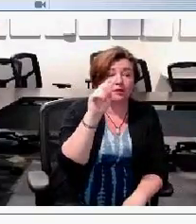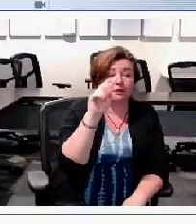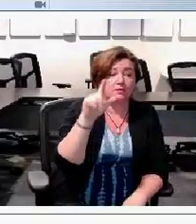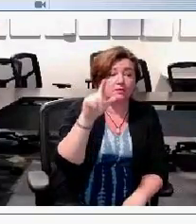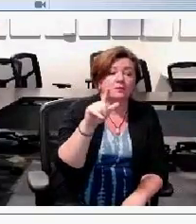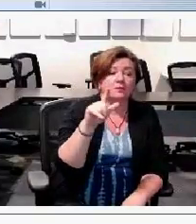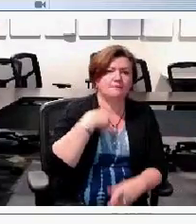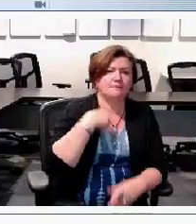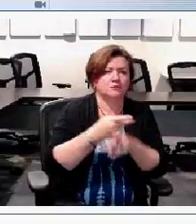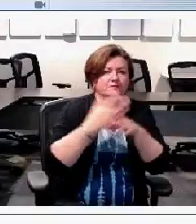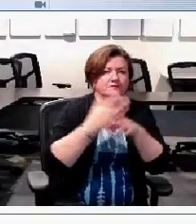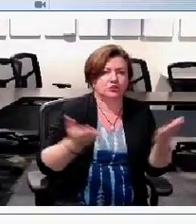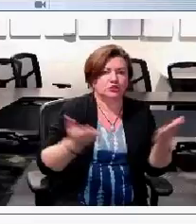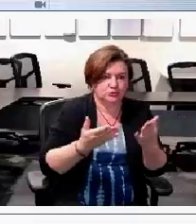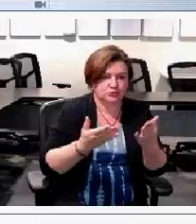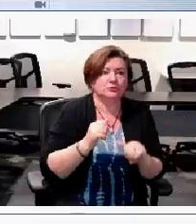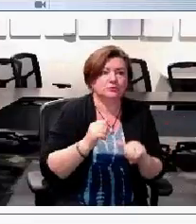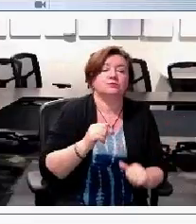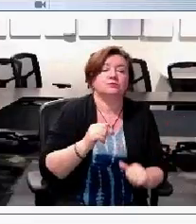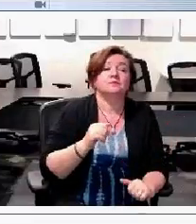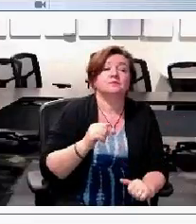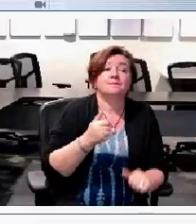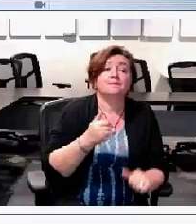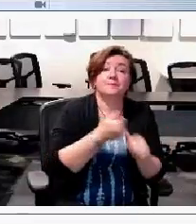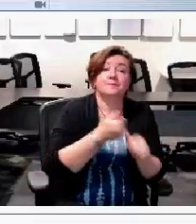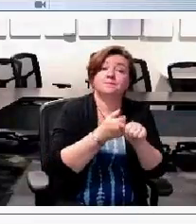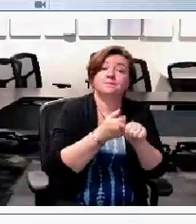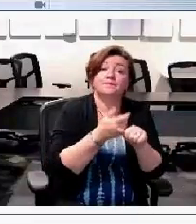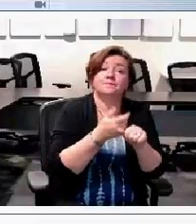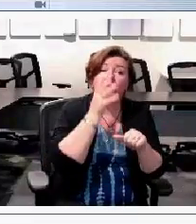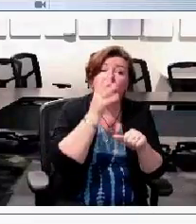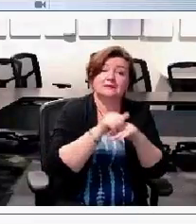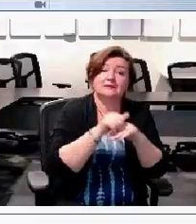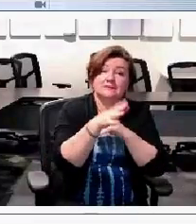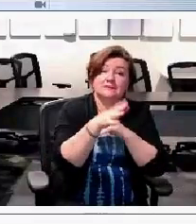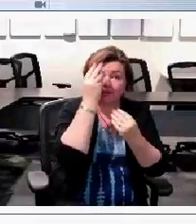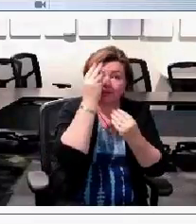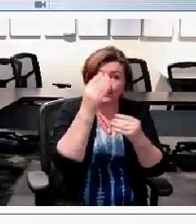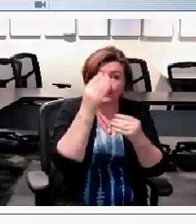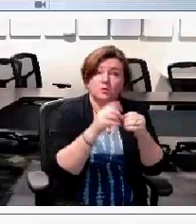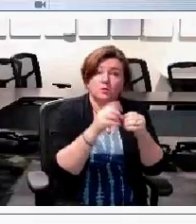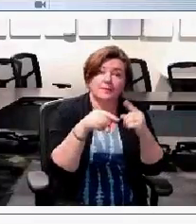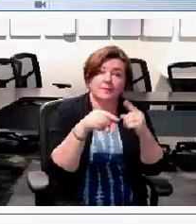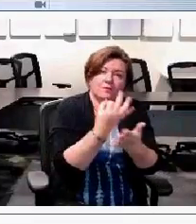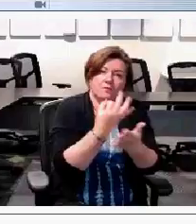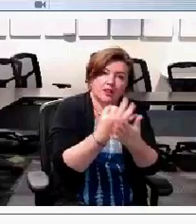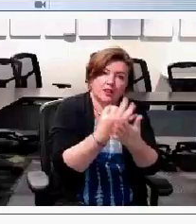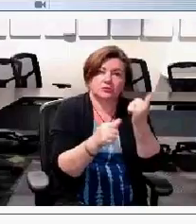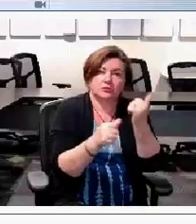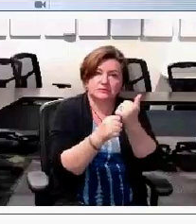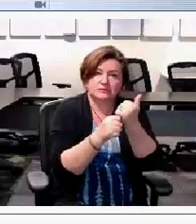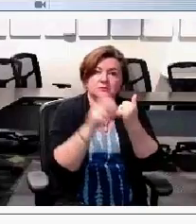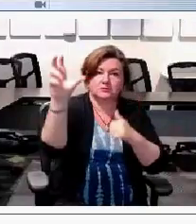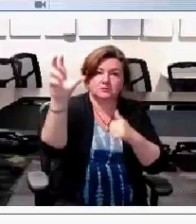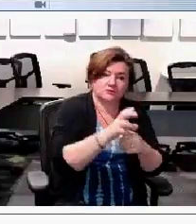McConnell, my supervisor here at the low end team, will be sending out some information about some financial assistance